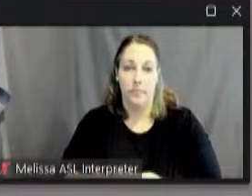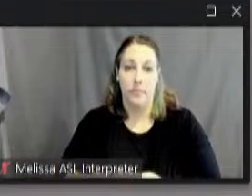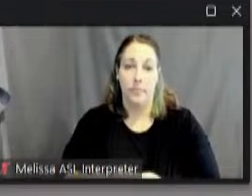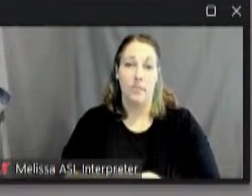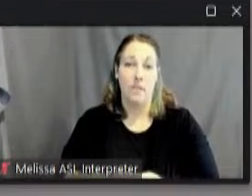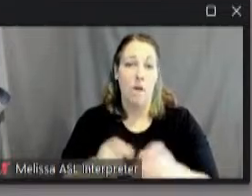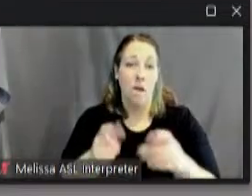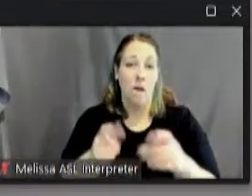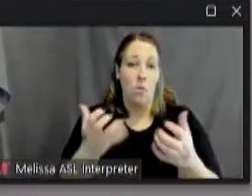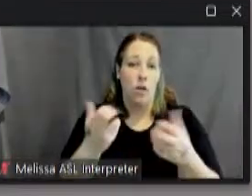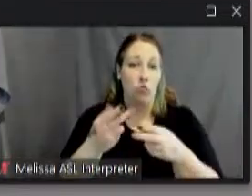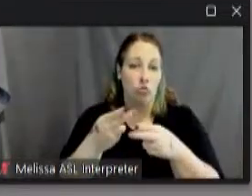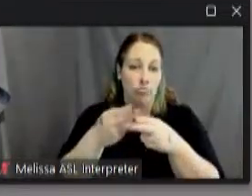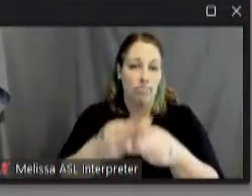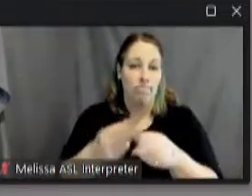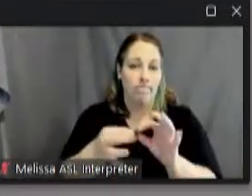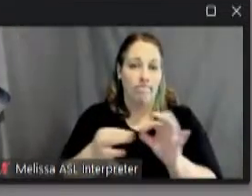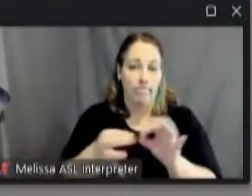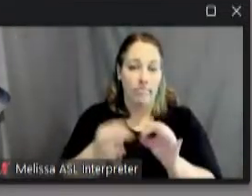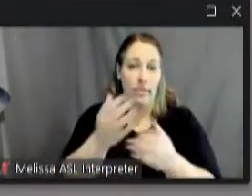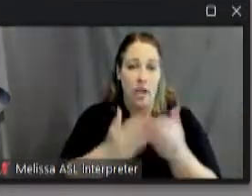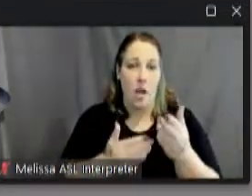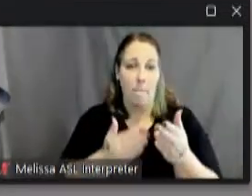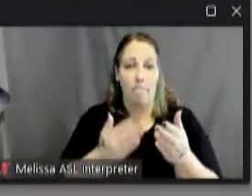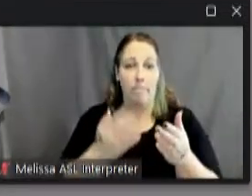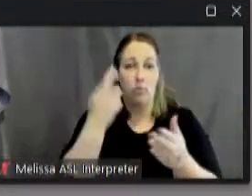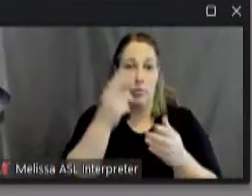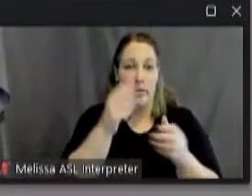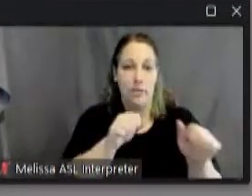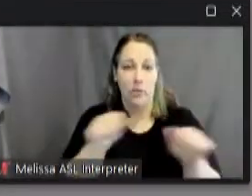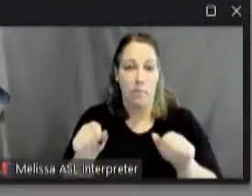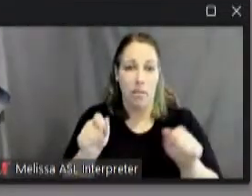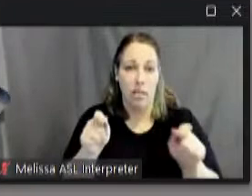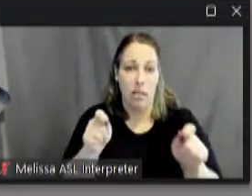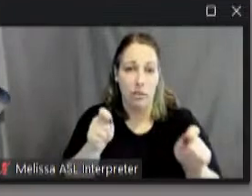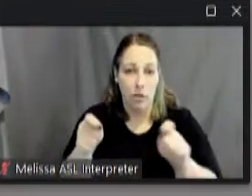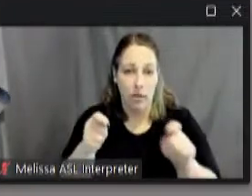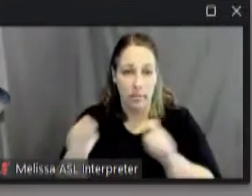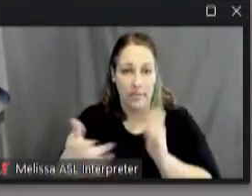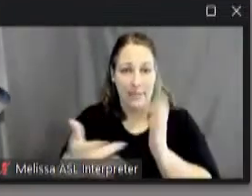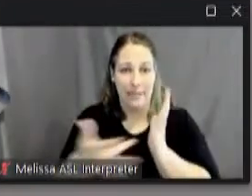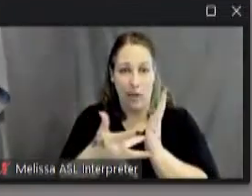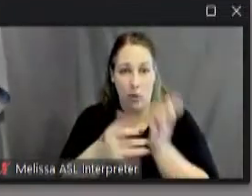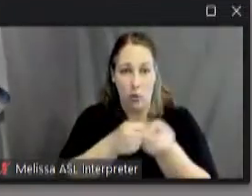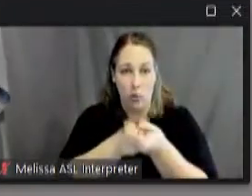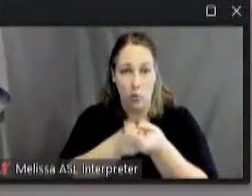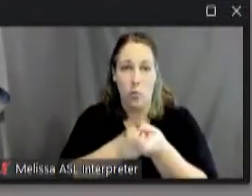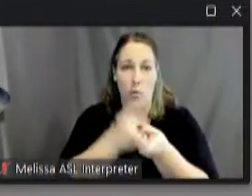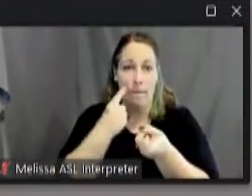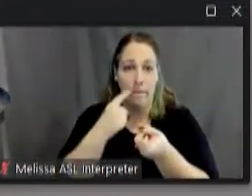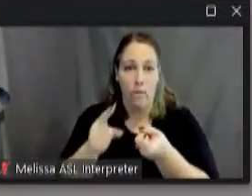mention reasonable adjustments and technical support for all individuals' disabilities,